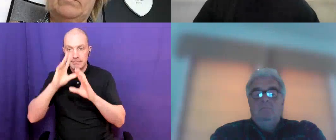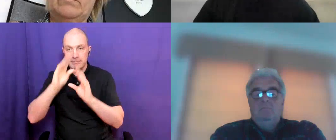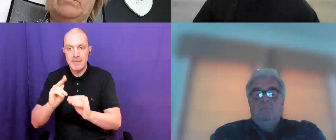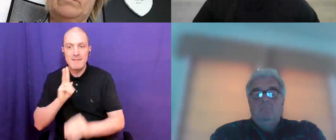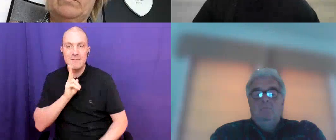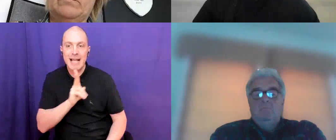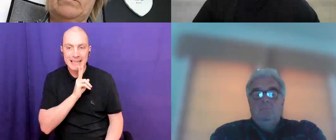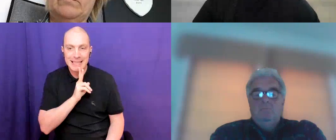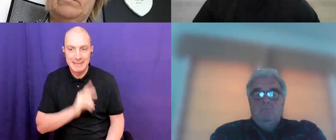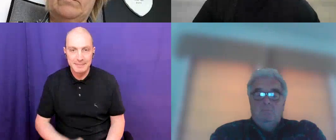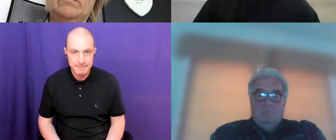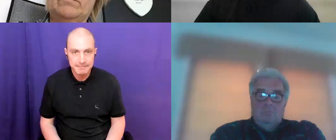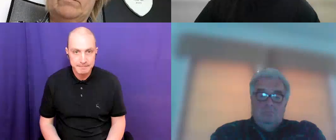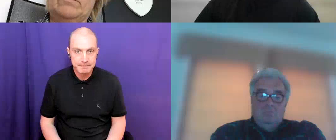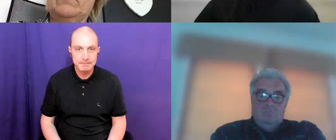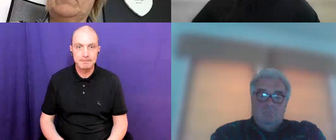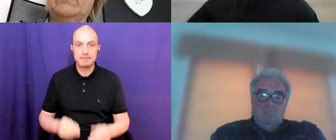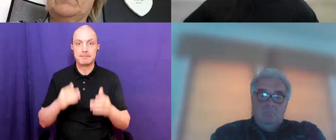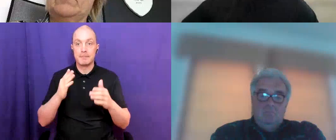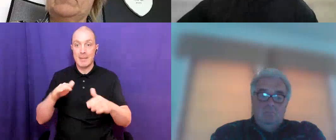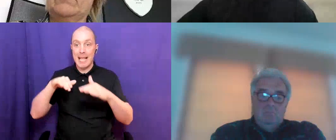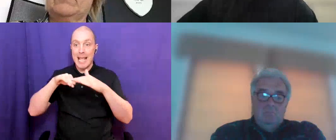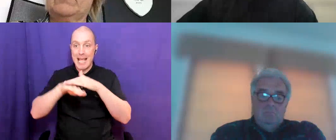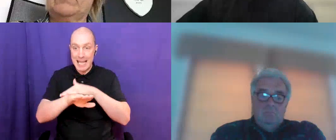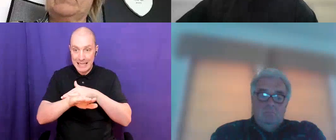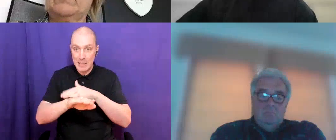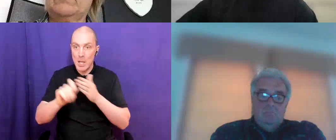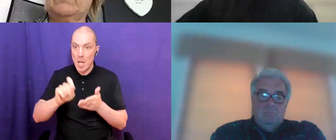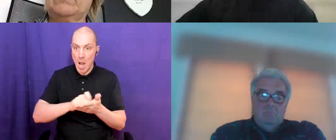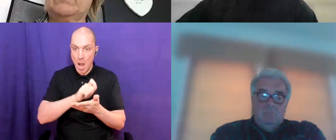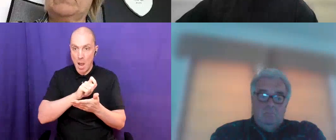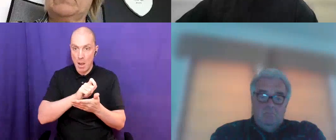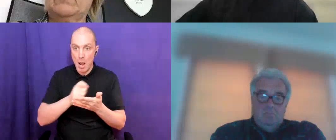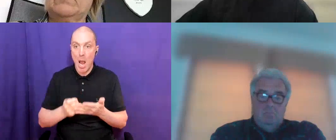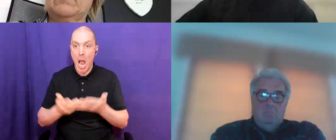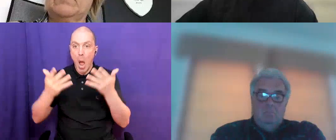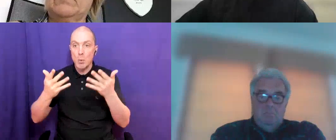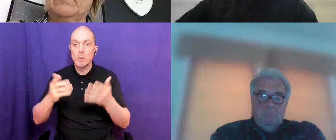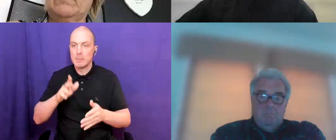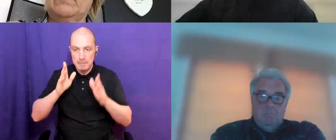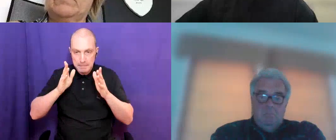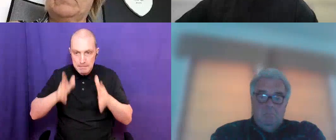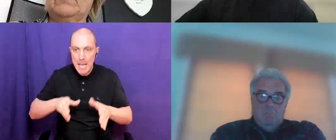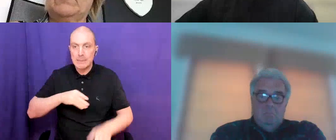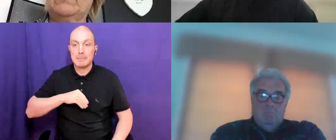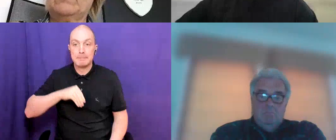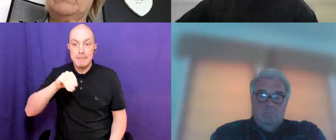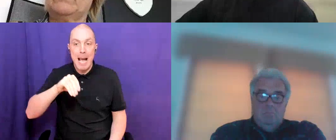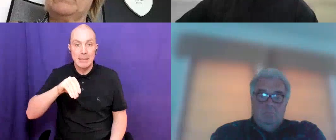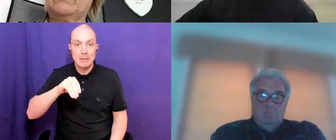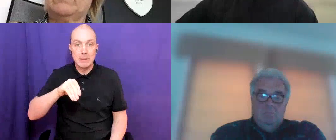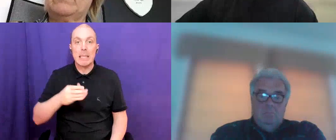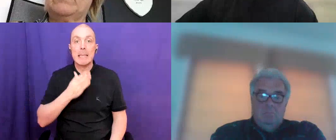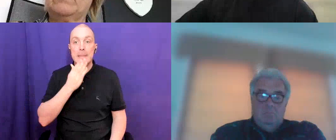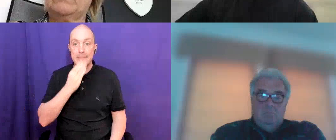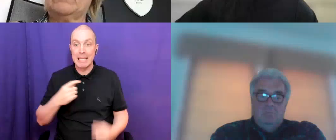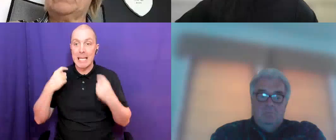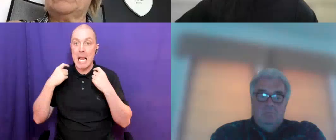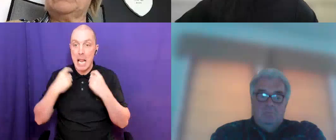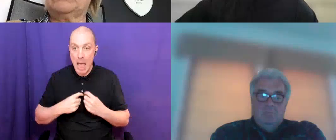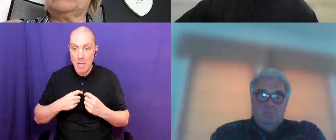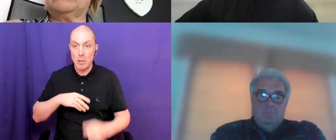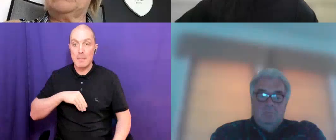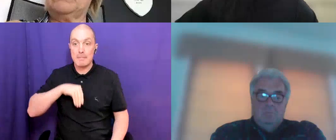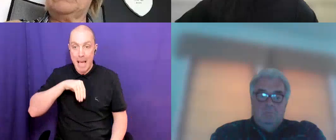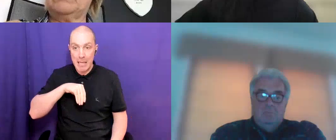arrangements themselves. Entry to the count is strictly by pass only. Please wear your lanyard with pass and be